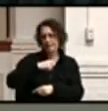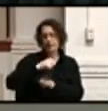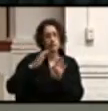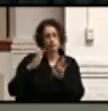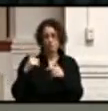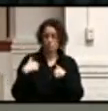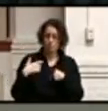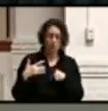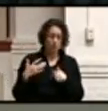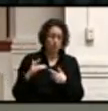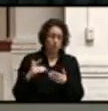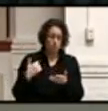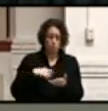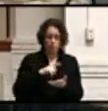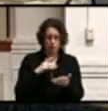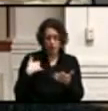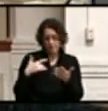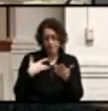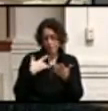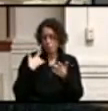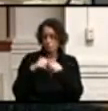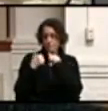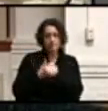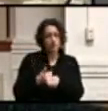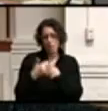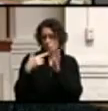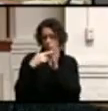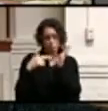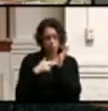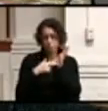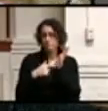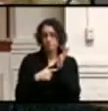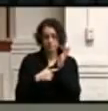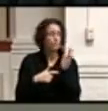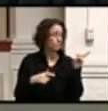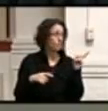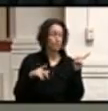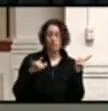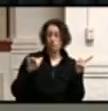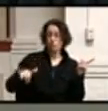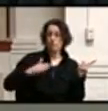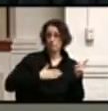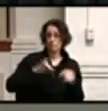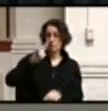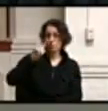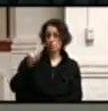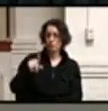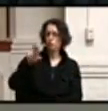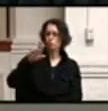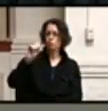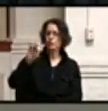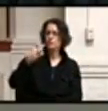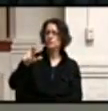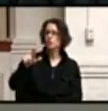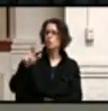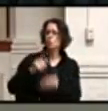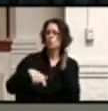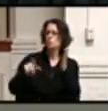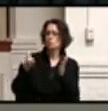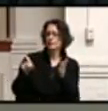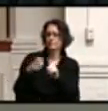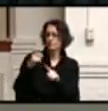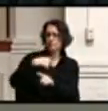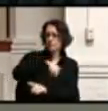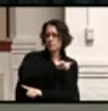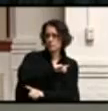stick to the timelines that are outlined in the ordinance. So that's what I would like to ask Russell. What would you like us to give you for guidance?